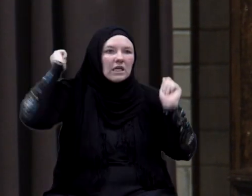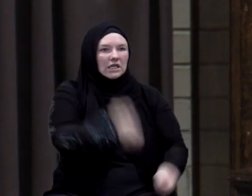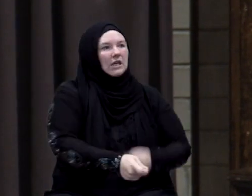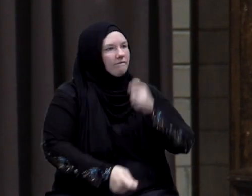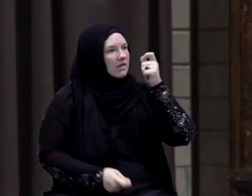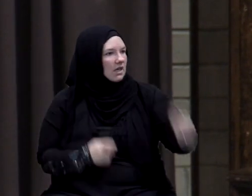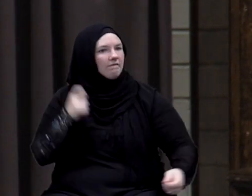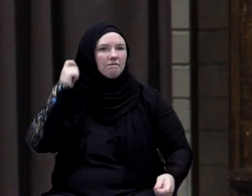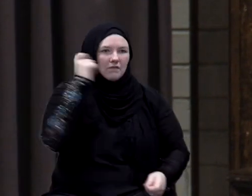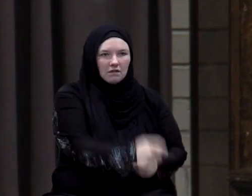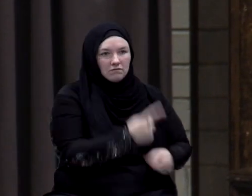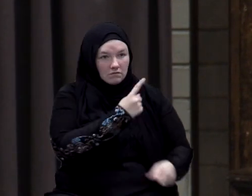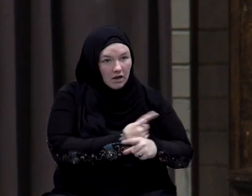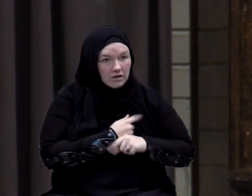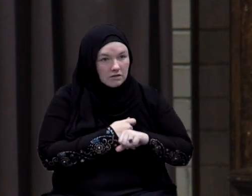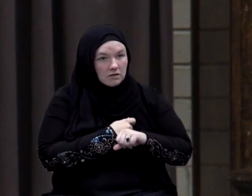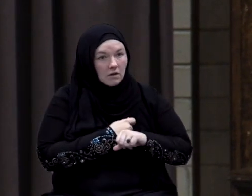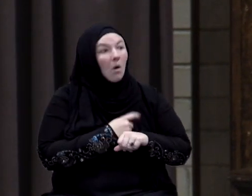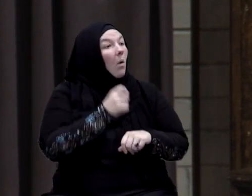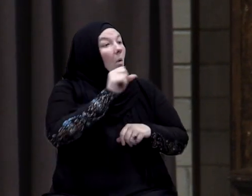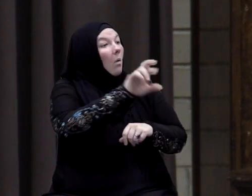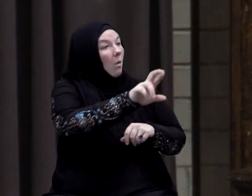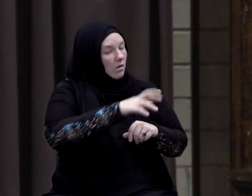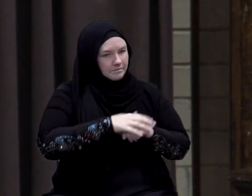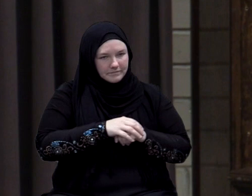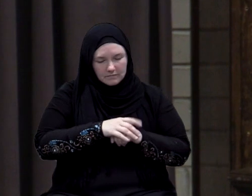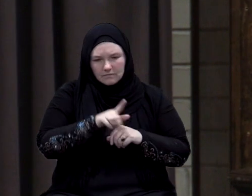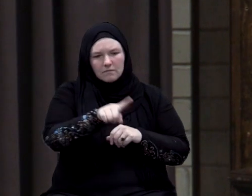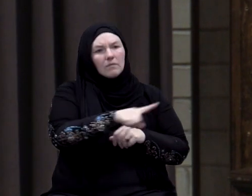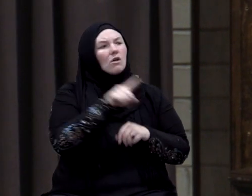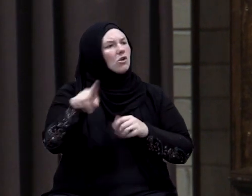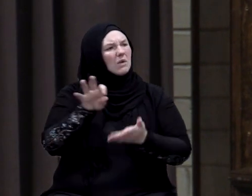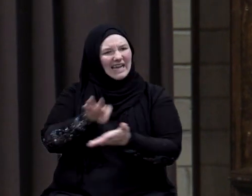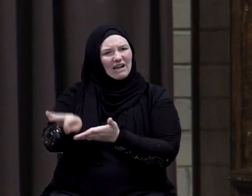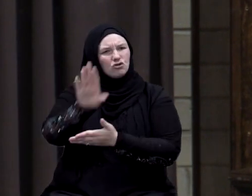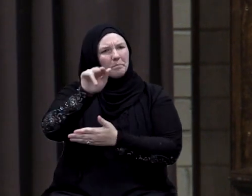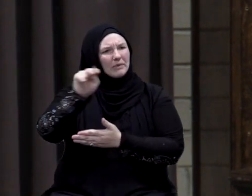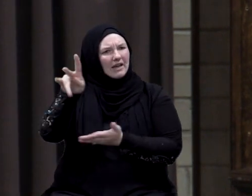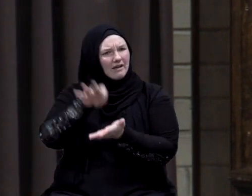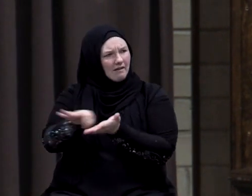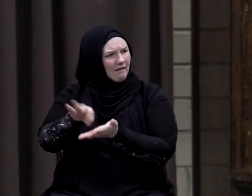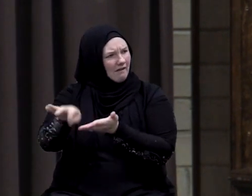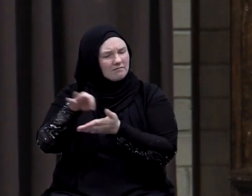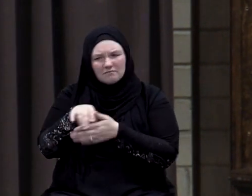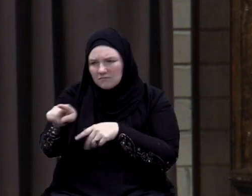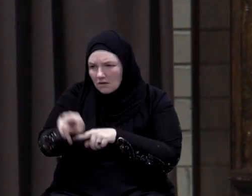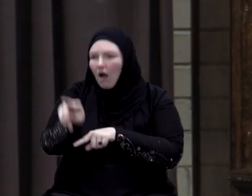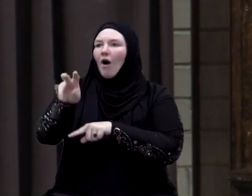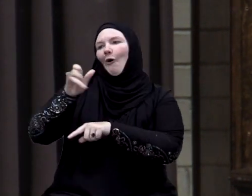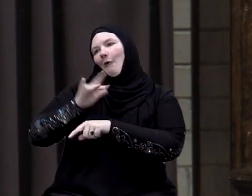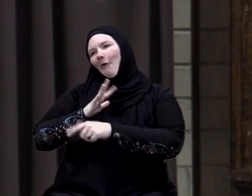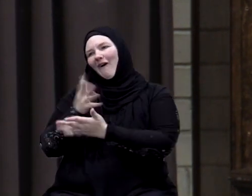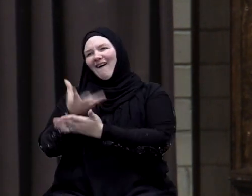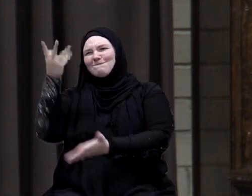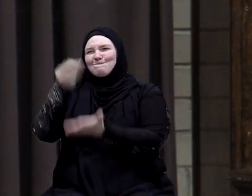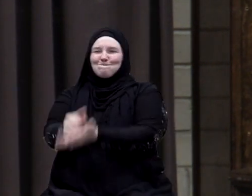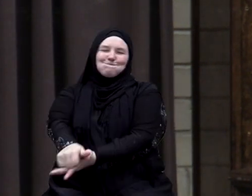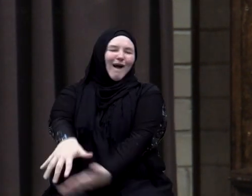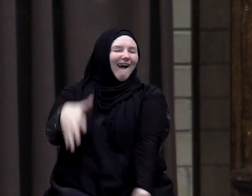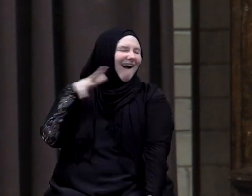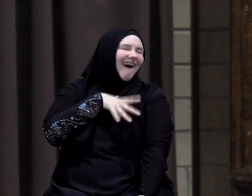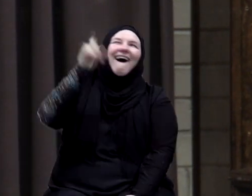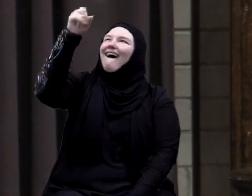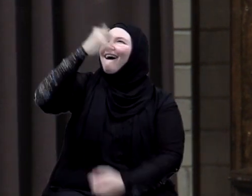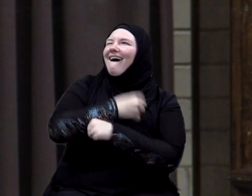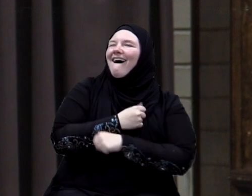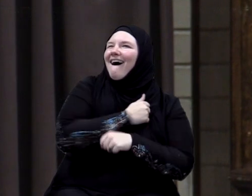bank account, right, that you know how much Allah loves you, how many dollars He gives you. But the dollars